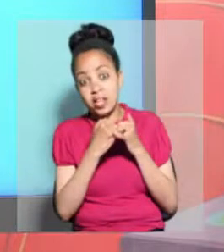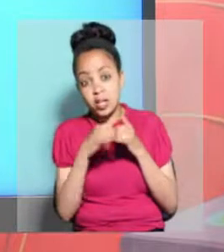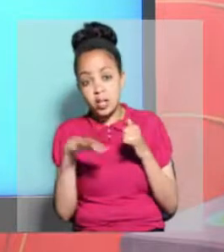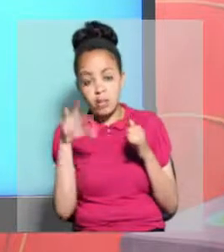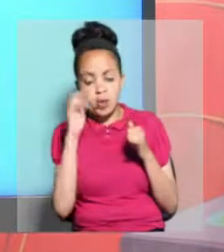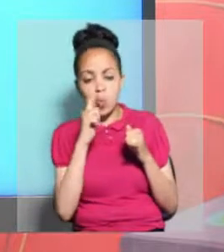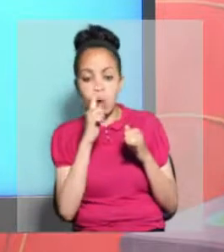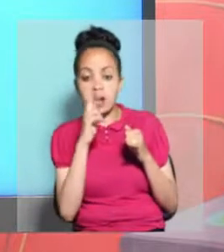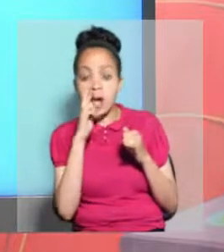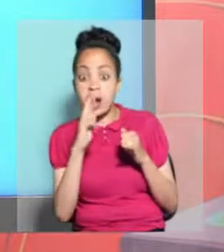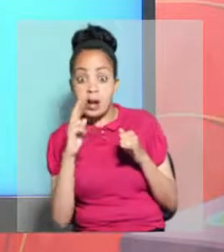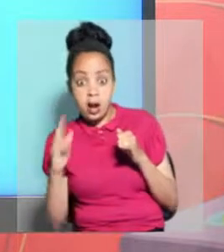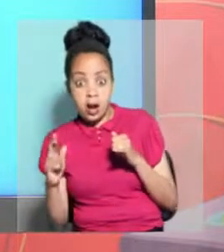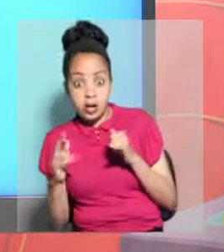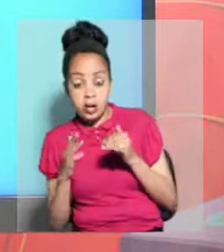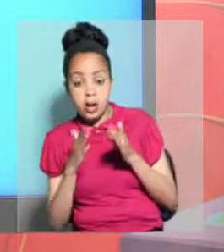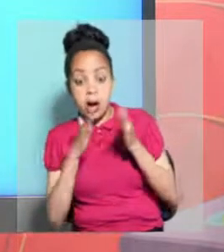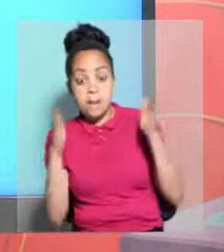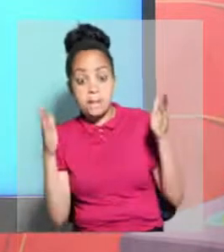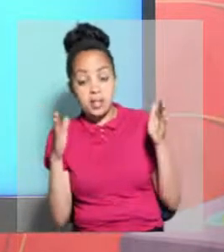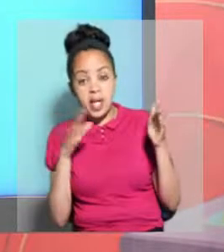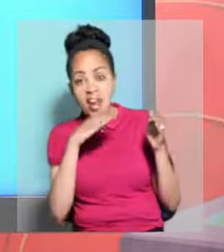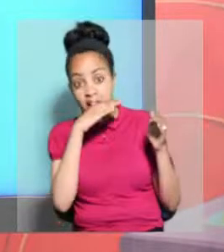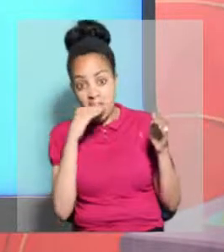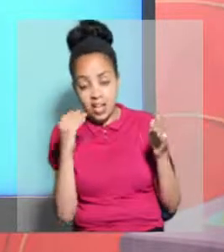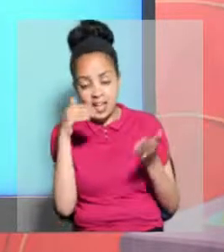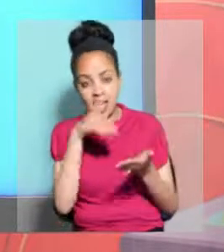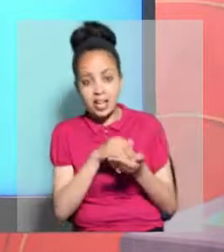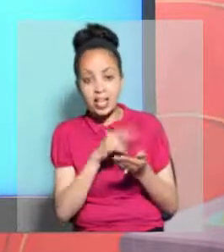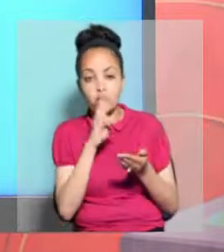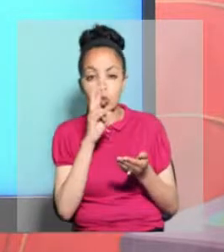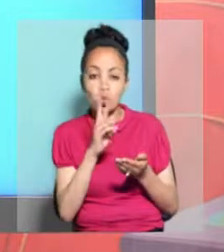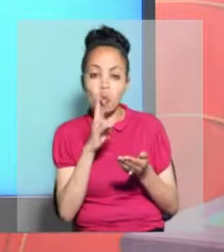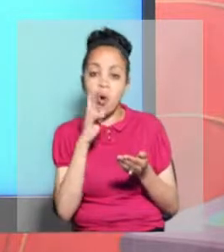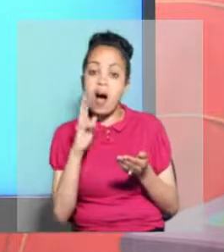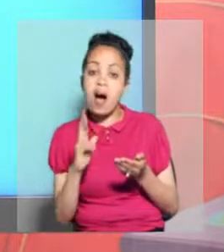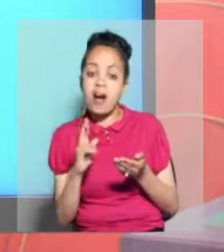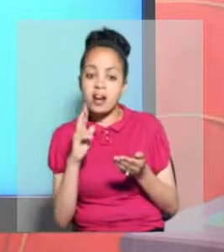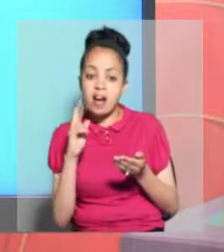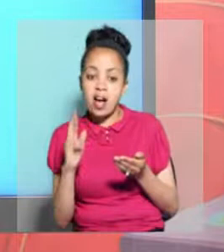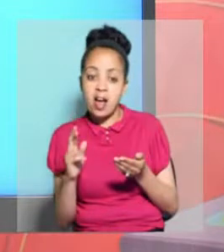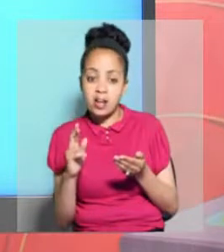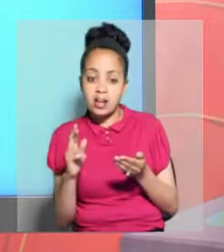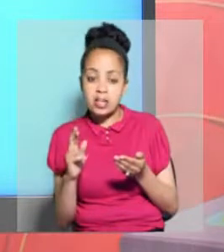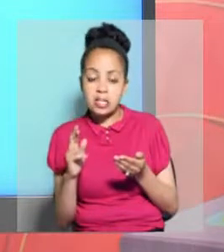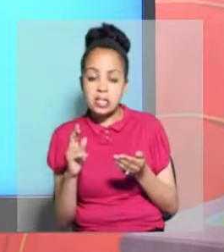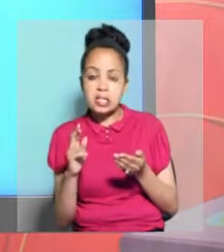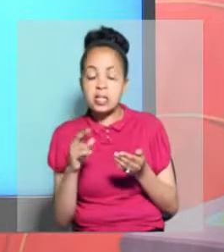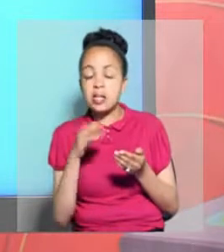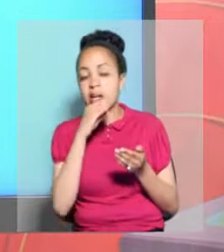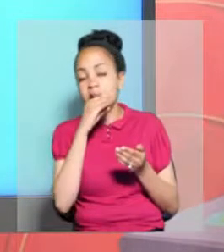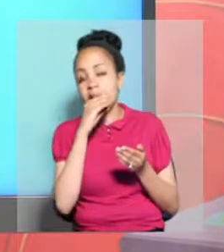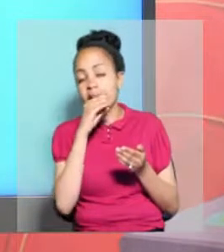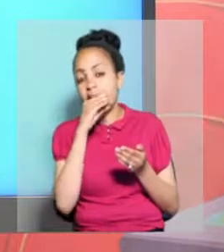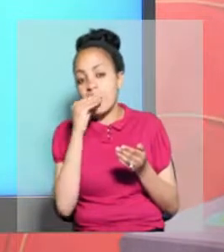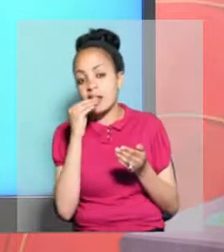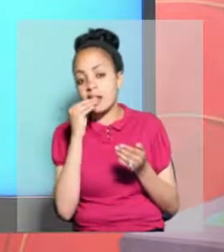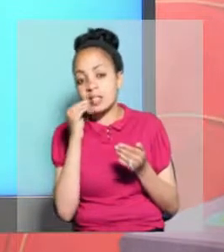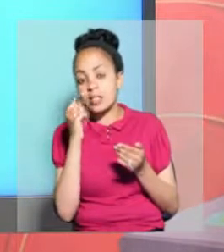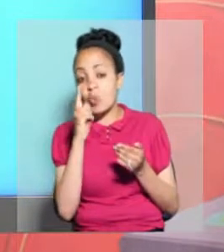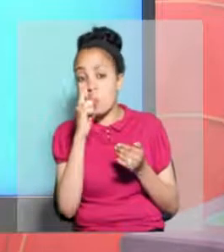one RR capital and again two RR and again